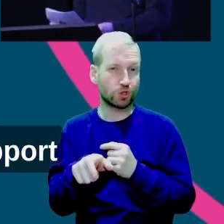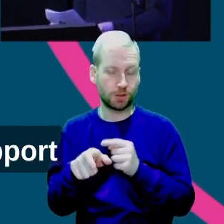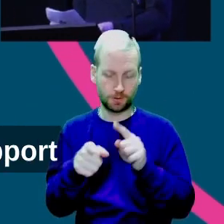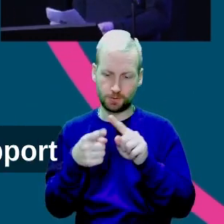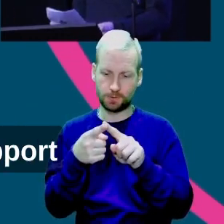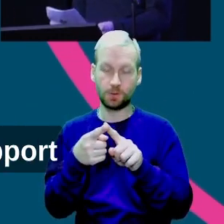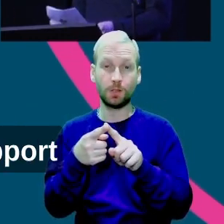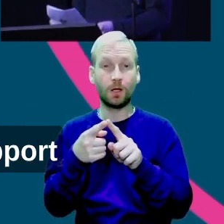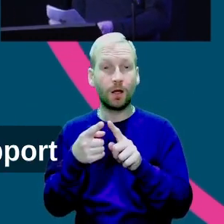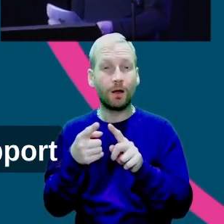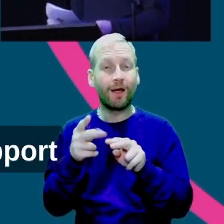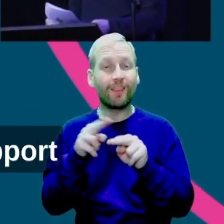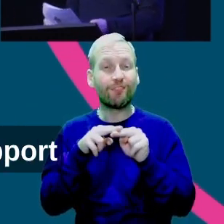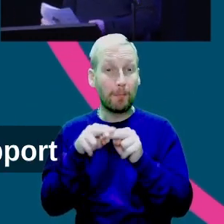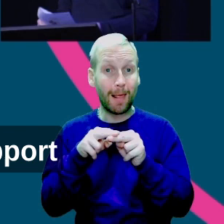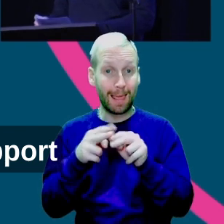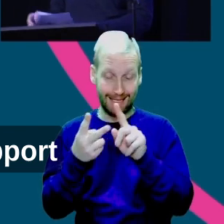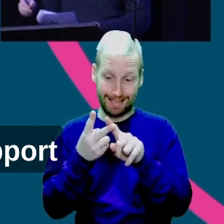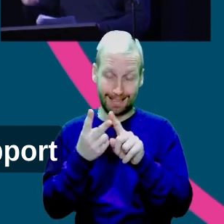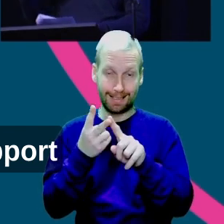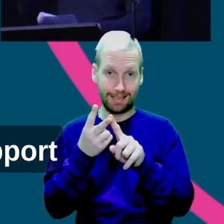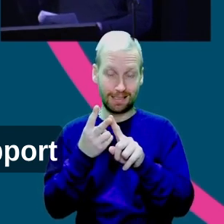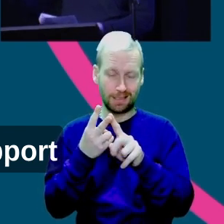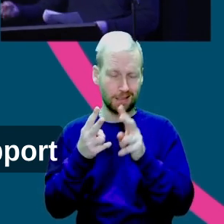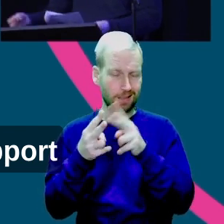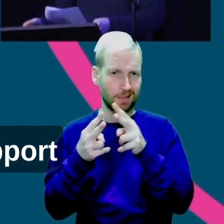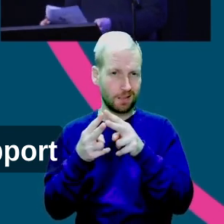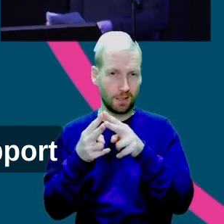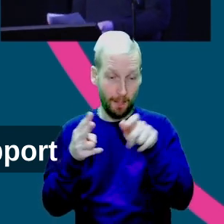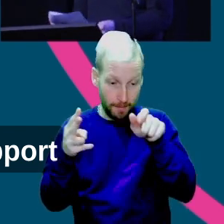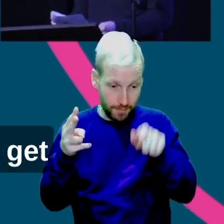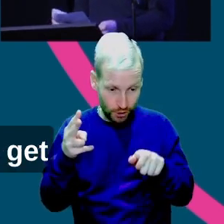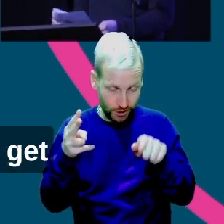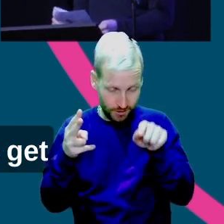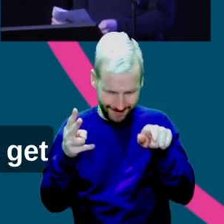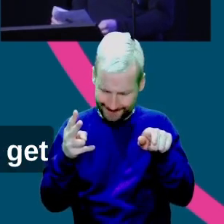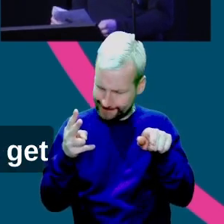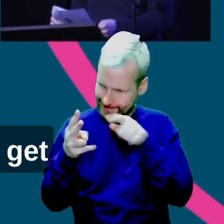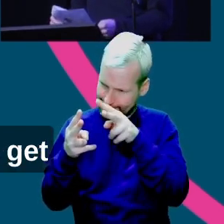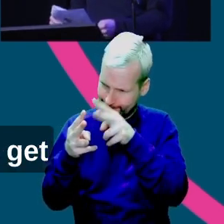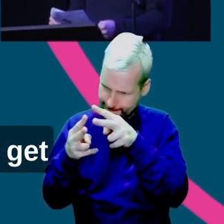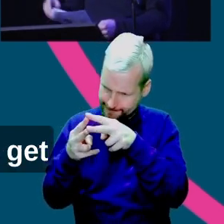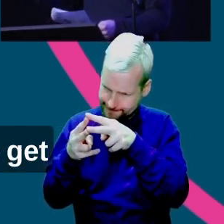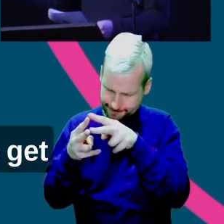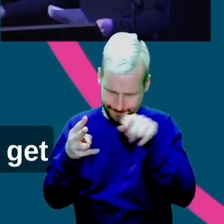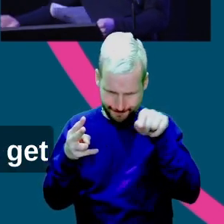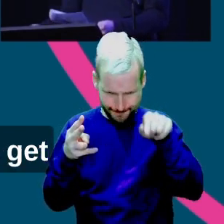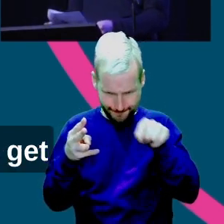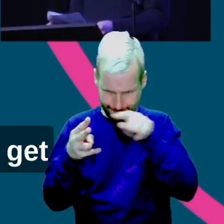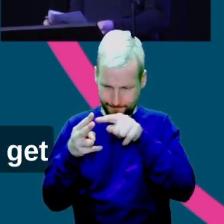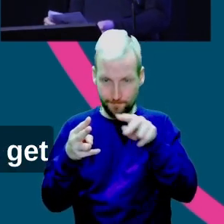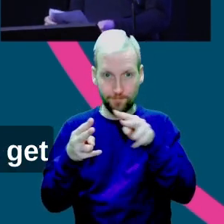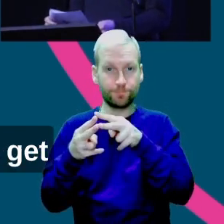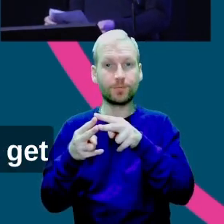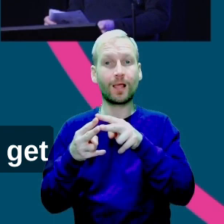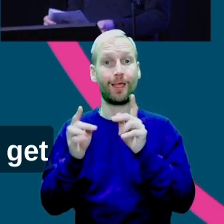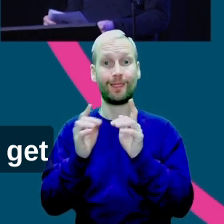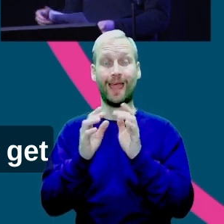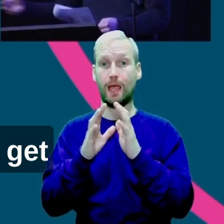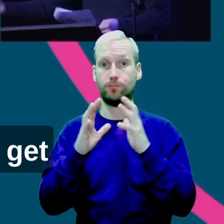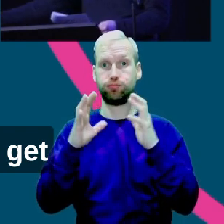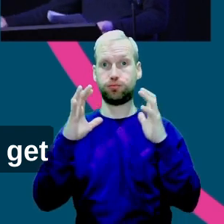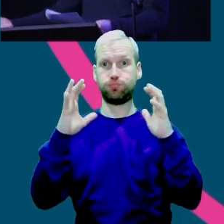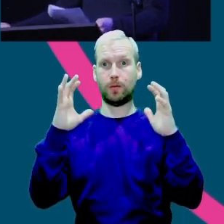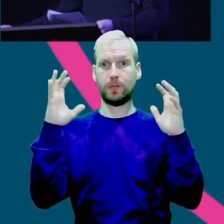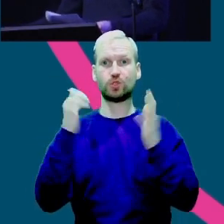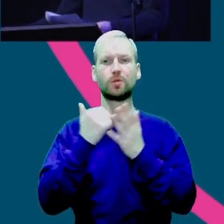their family, okay? So we're thinking about their inner support network, their outer support network,